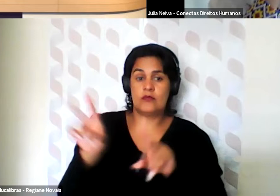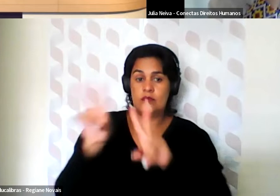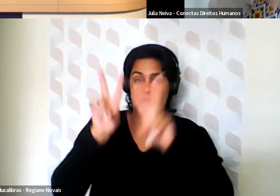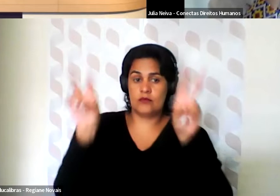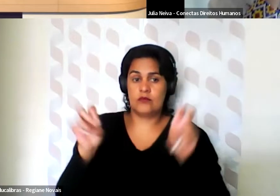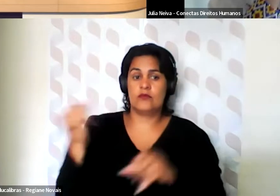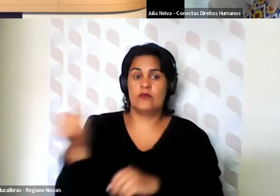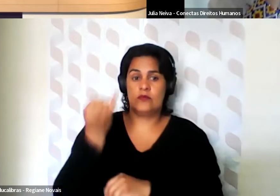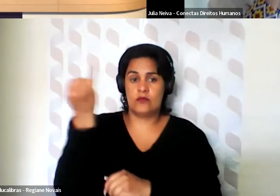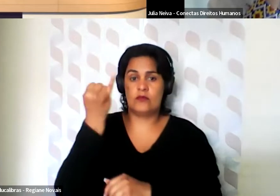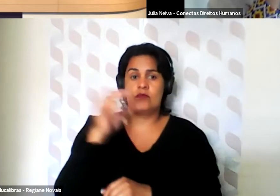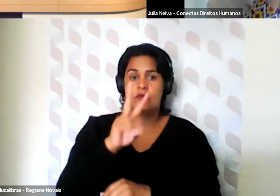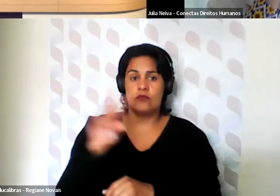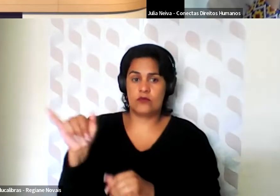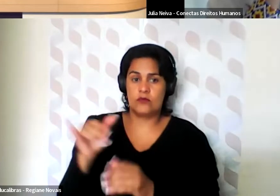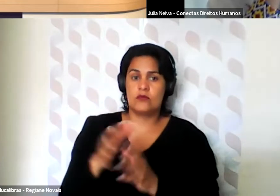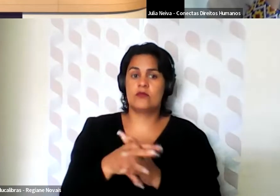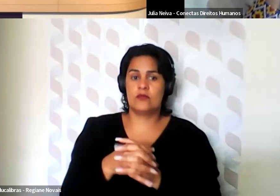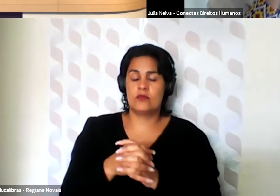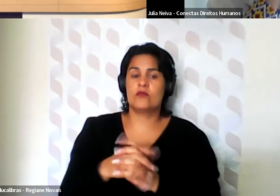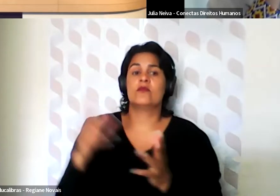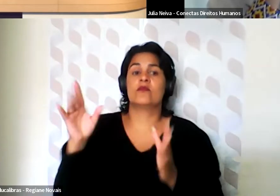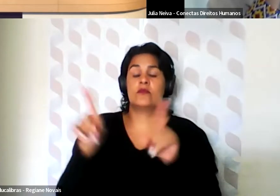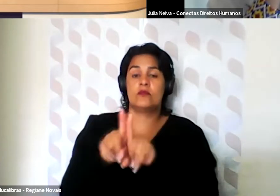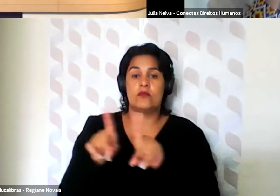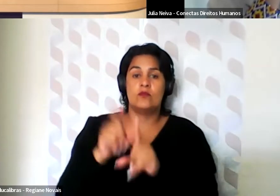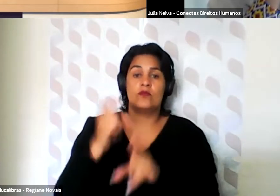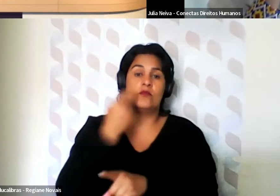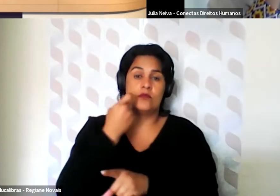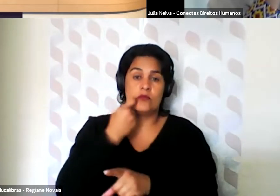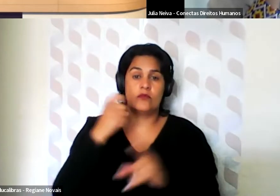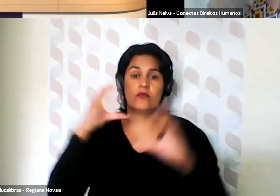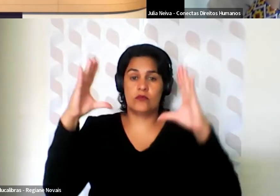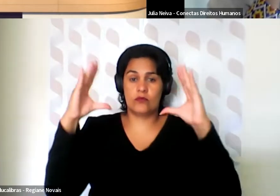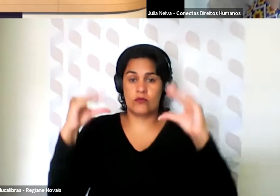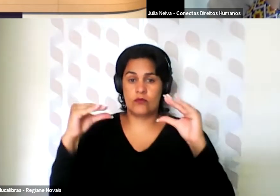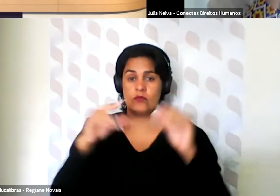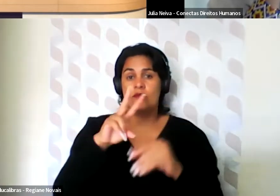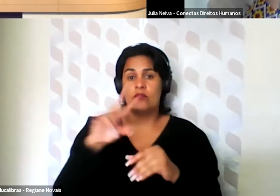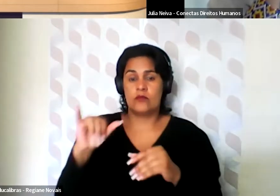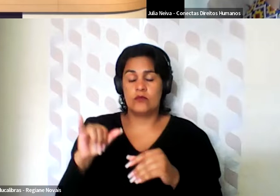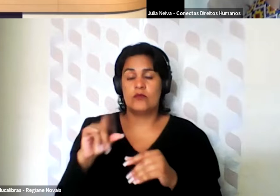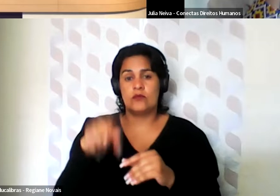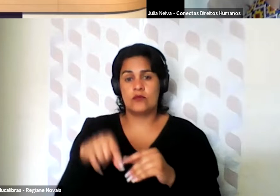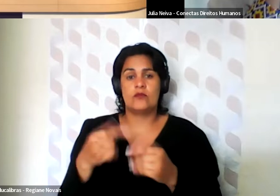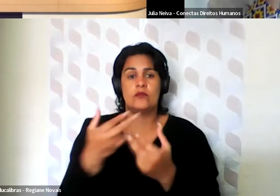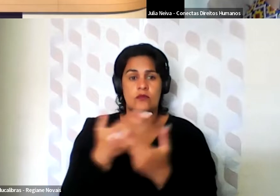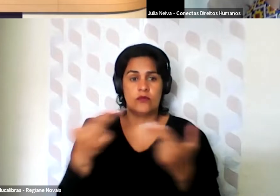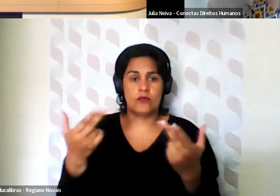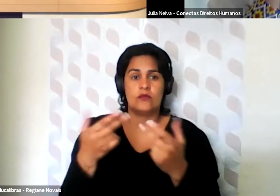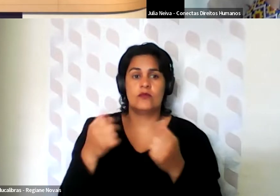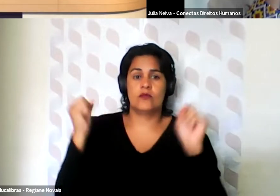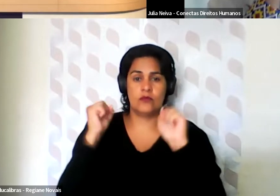Brazil was invited in January to become member of the OECD. So this is the main topic of discussion. I assume that as